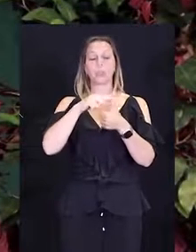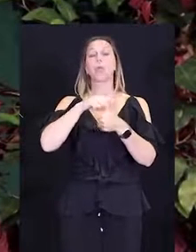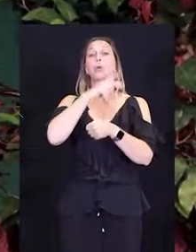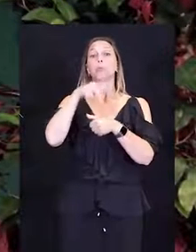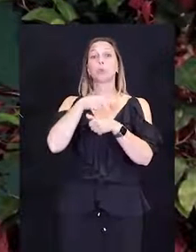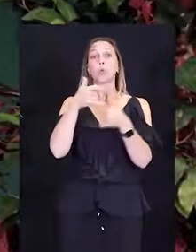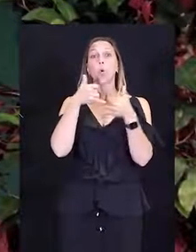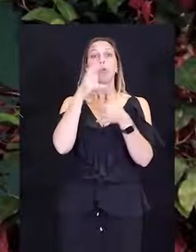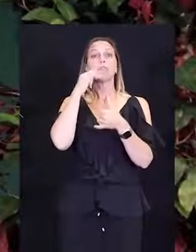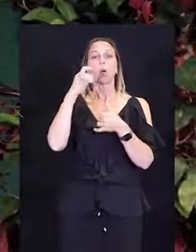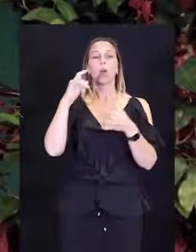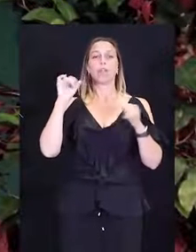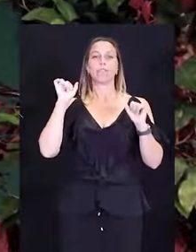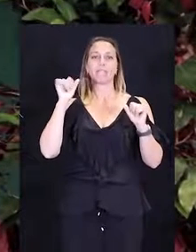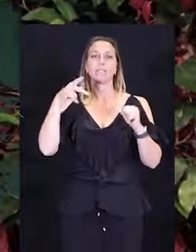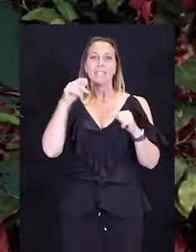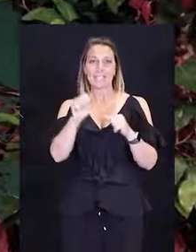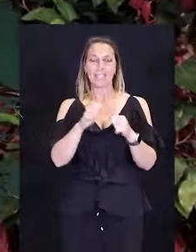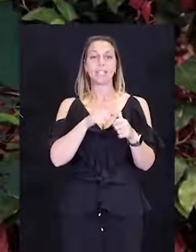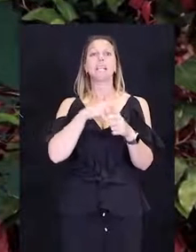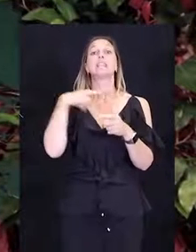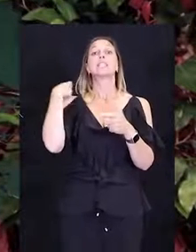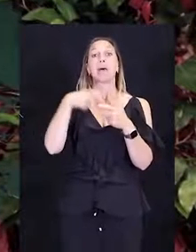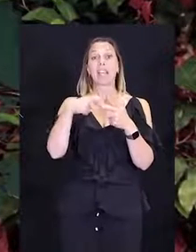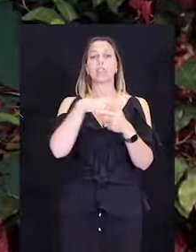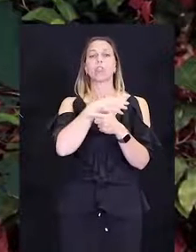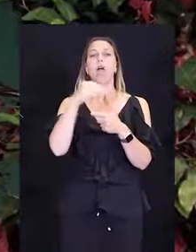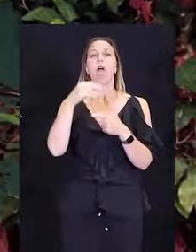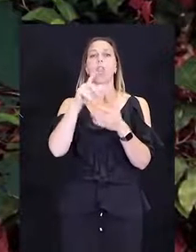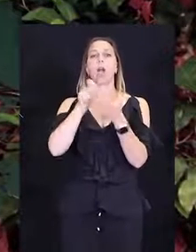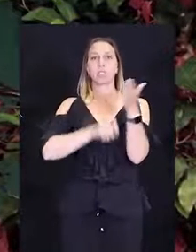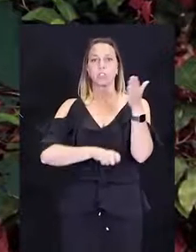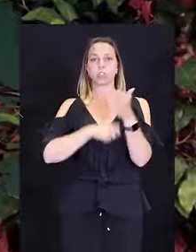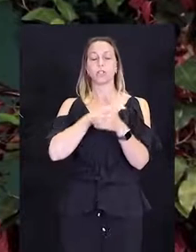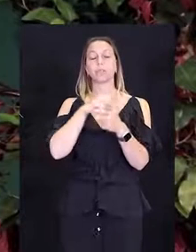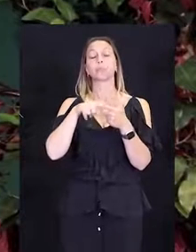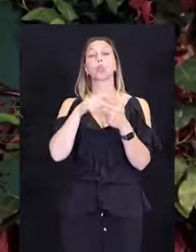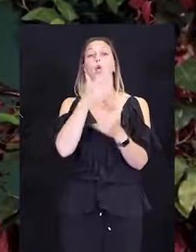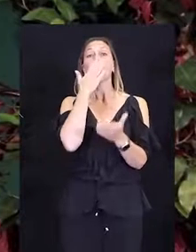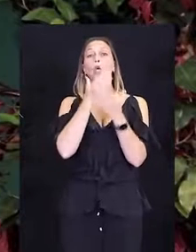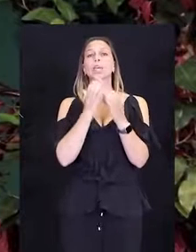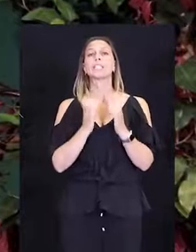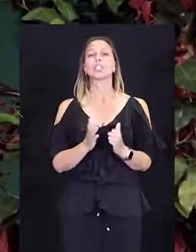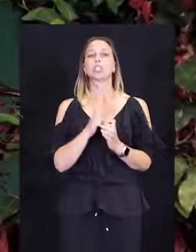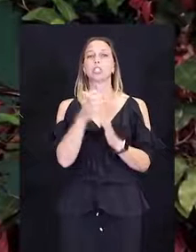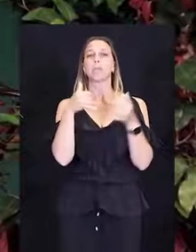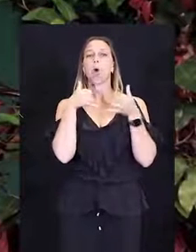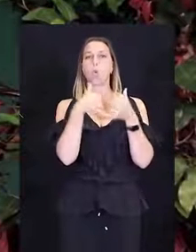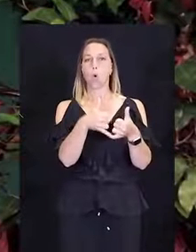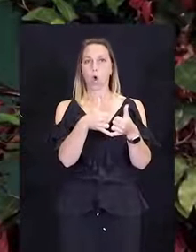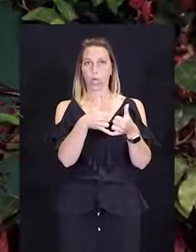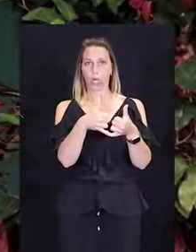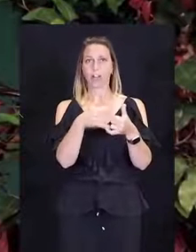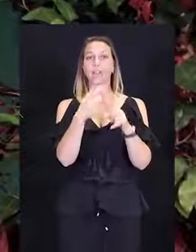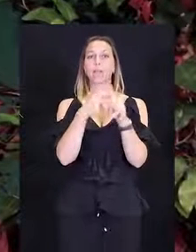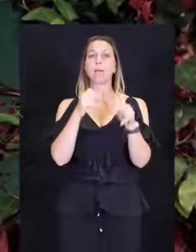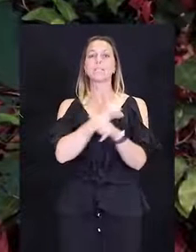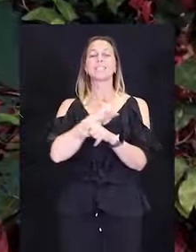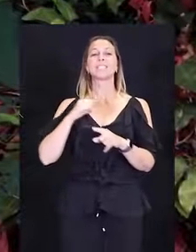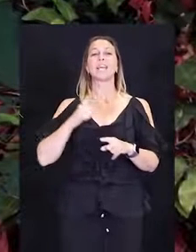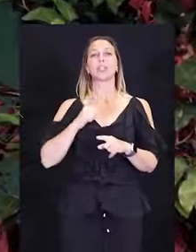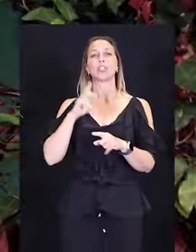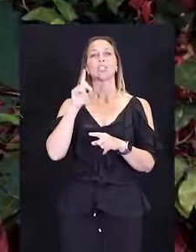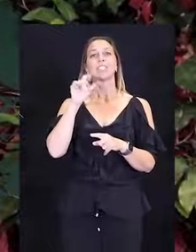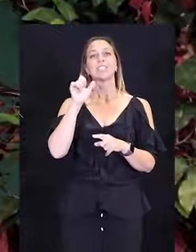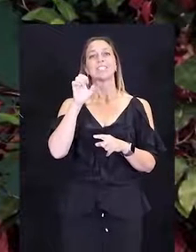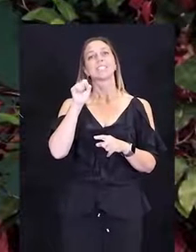the Principal Award for Physical Education, Spanish, and Composition, the Good Citizenship Award, sponsored by Senator